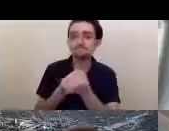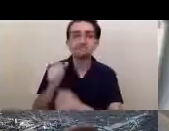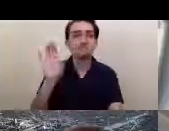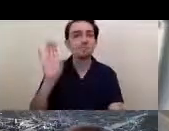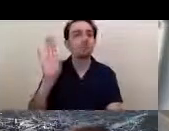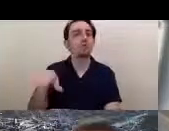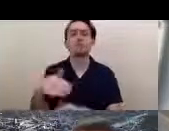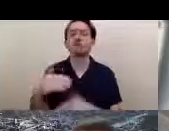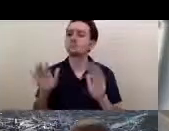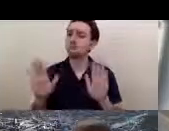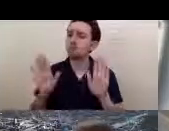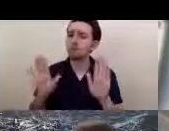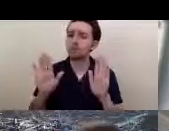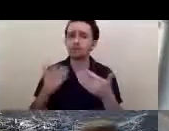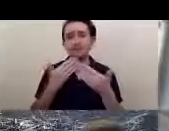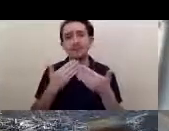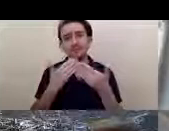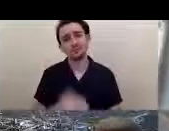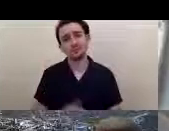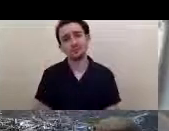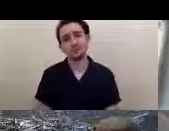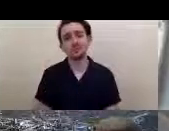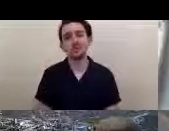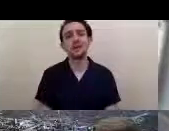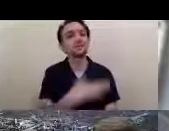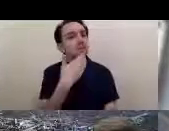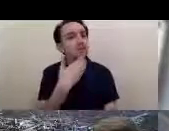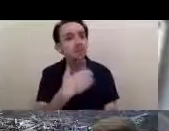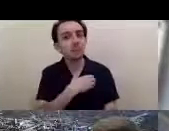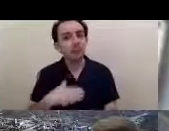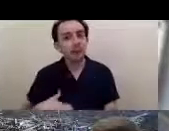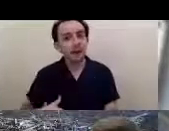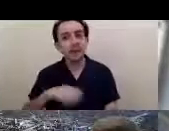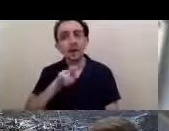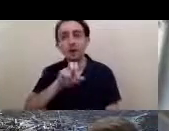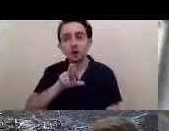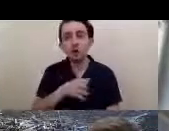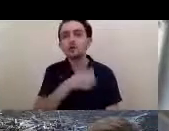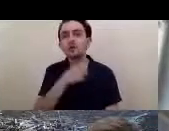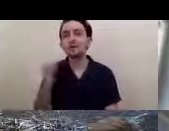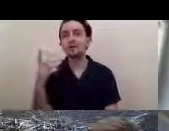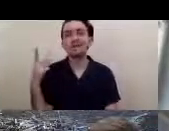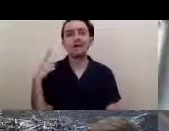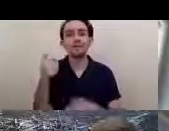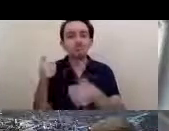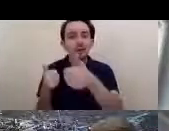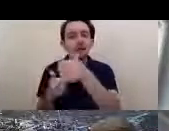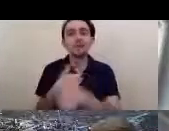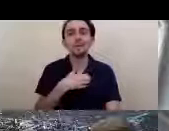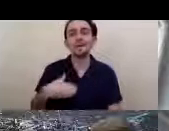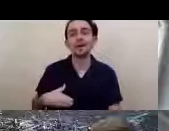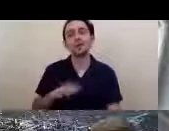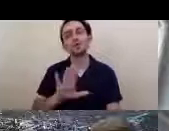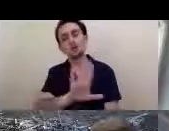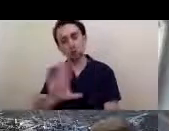and thank you for that. And thank you to the mayor and the deputy mayor for this support. I think this is something, as I